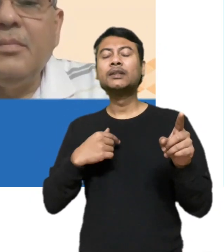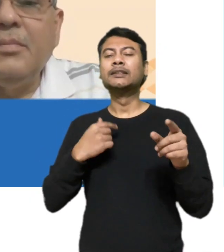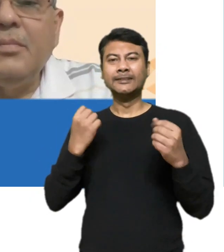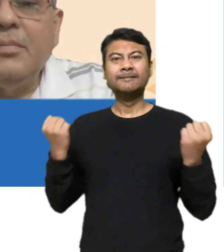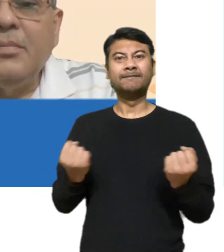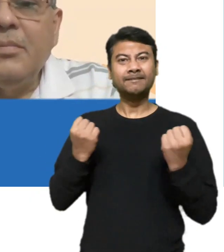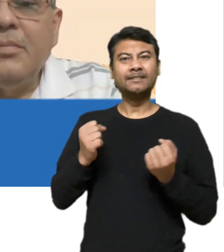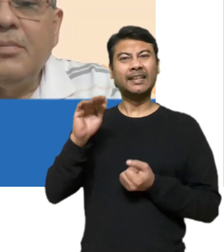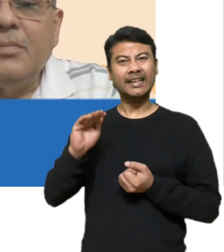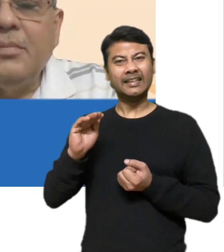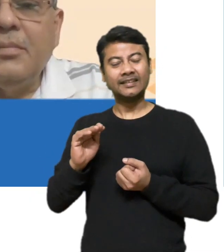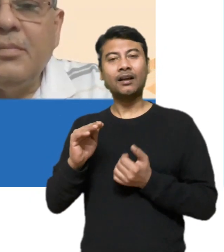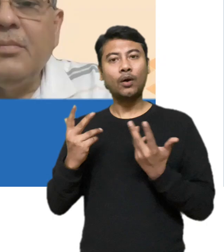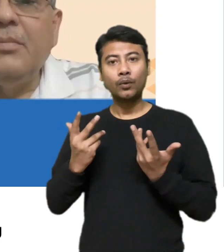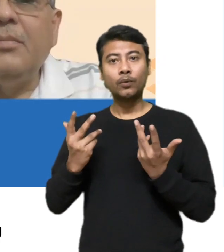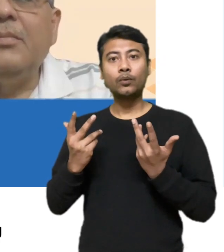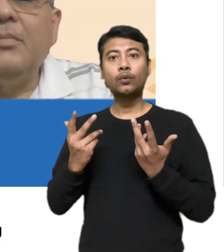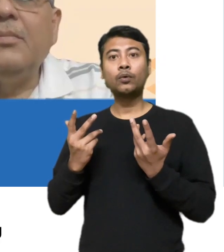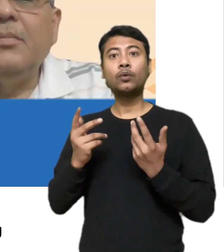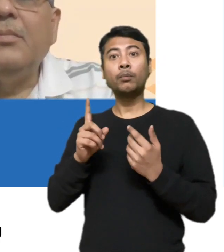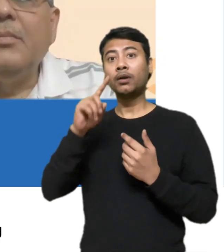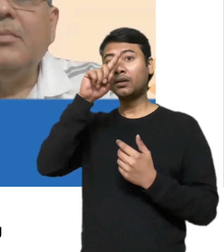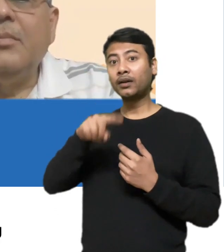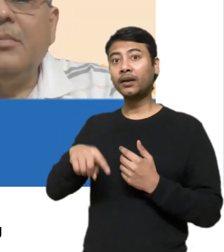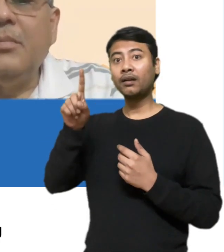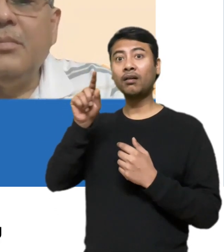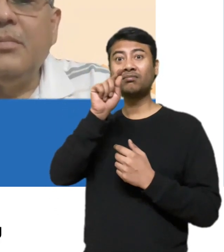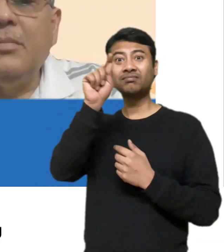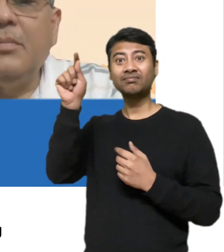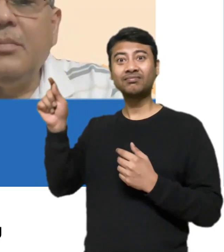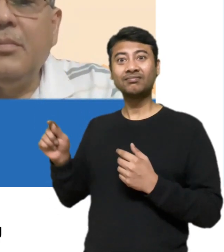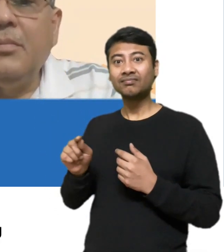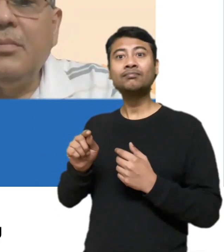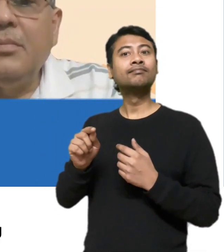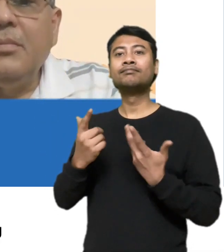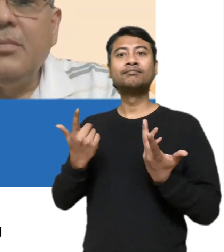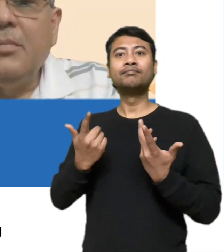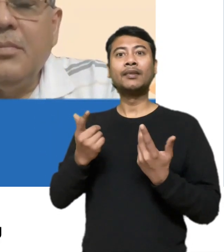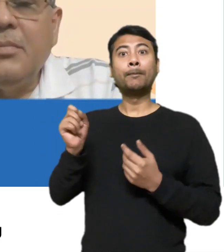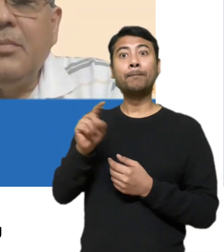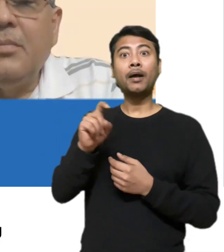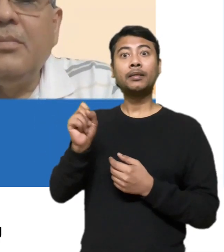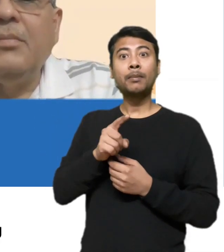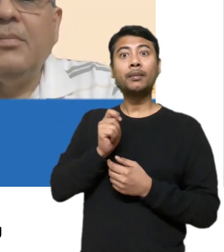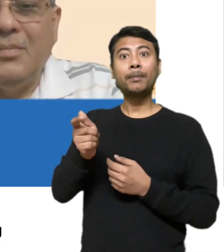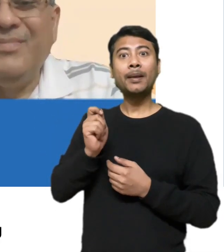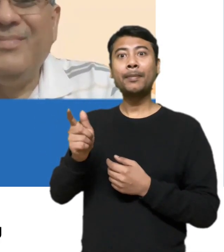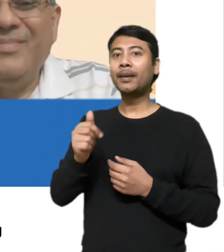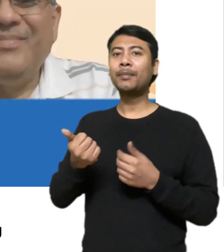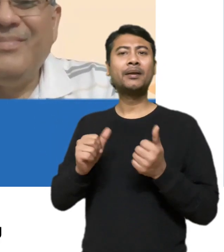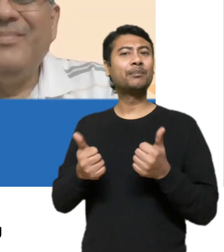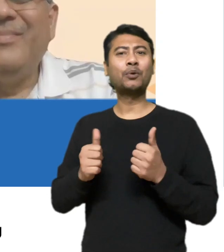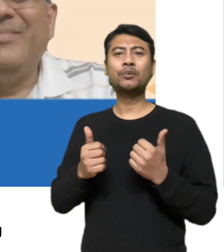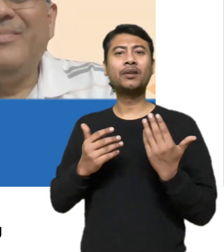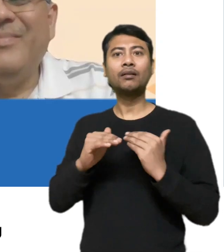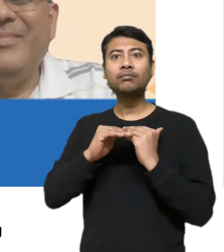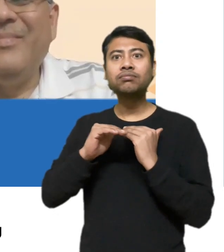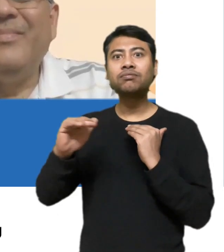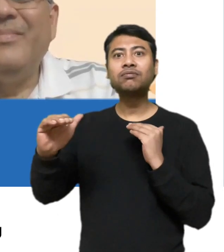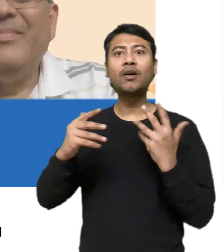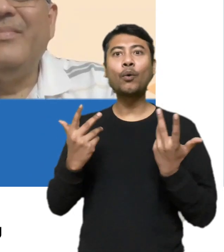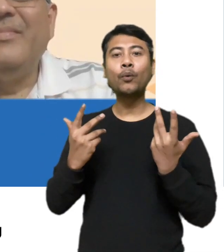like in most other countries, it's not a sustainable thing. And then you guys came, and then VOSAP